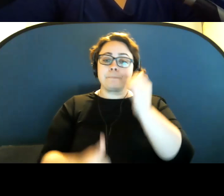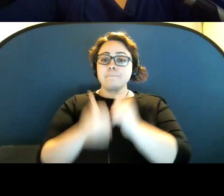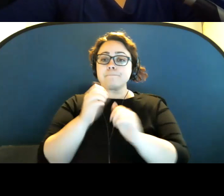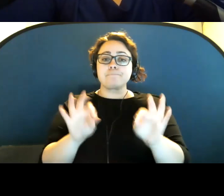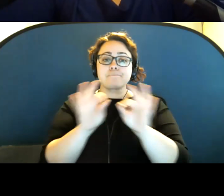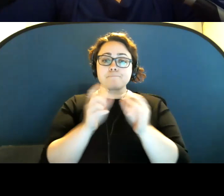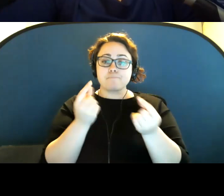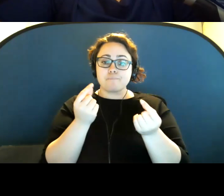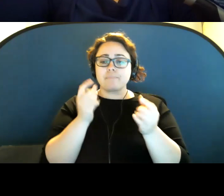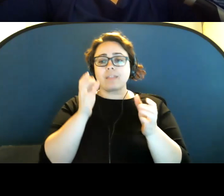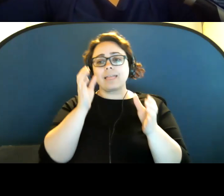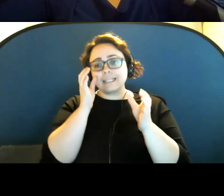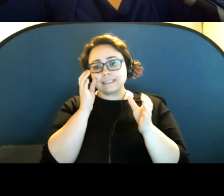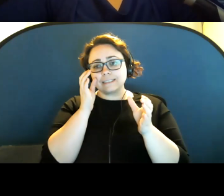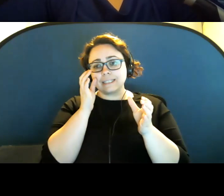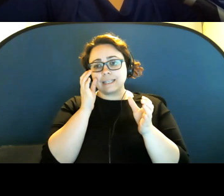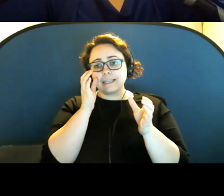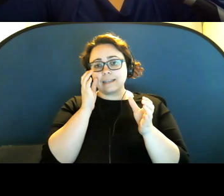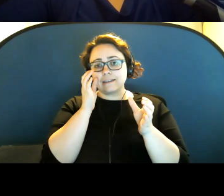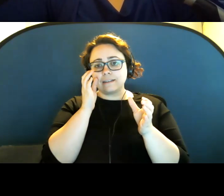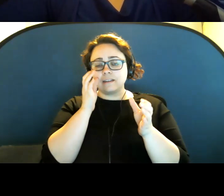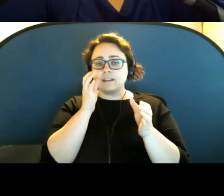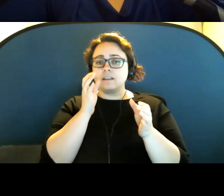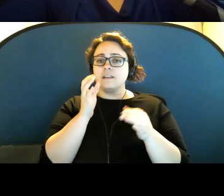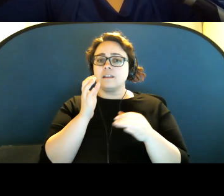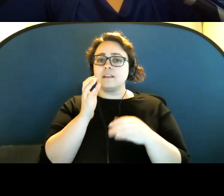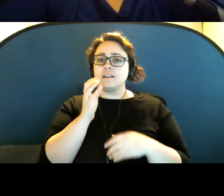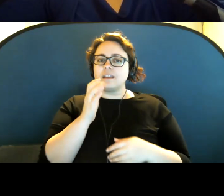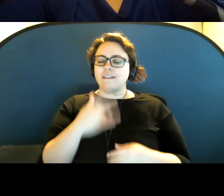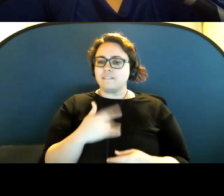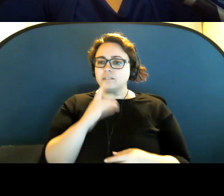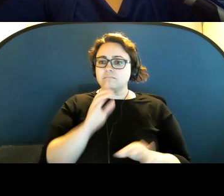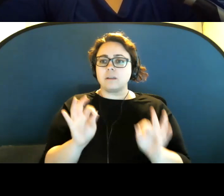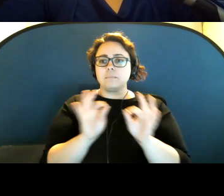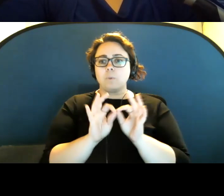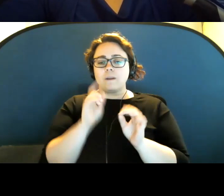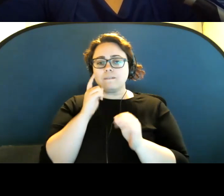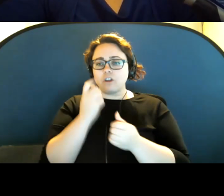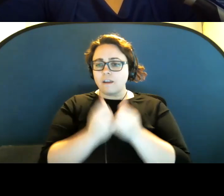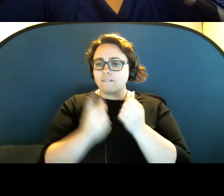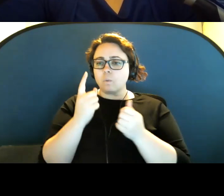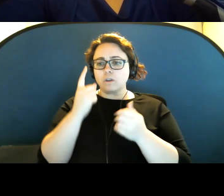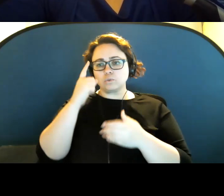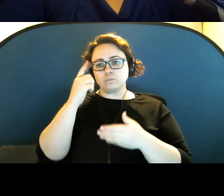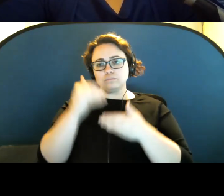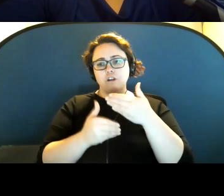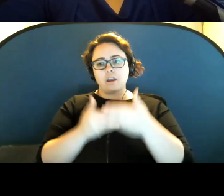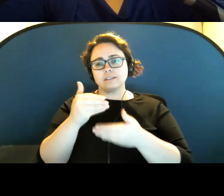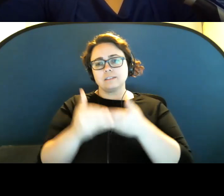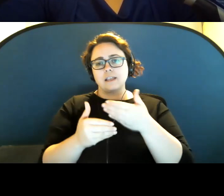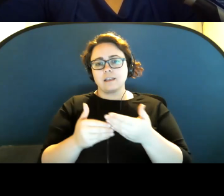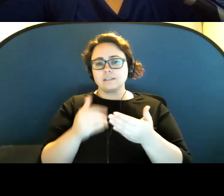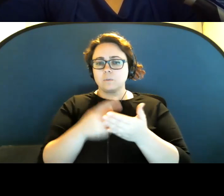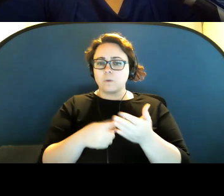listen. I think it's really important to process, something like that happened to a person, allow them to